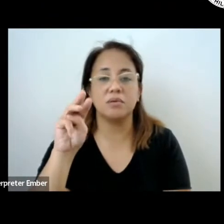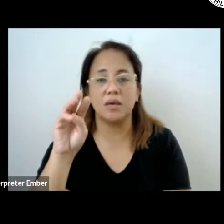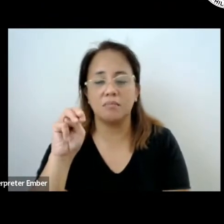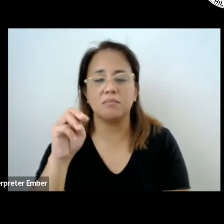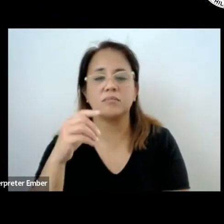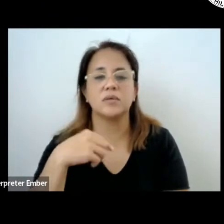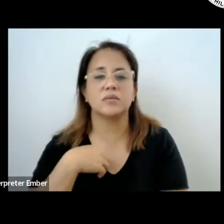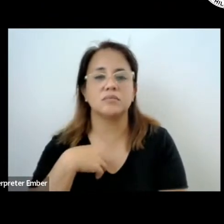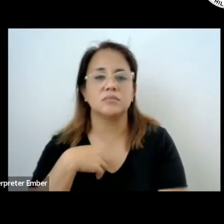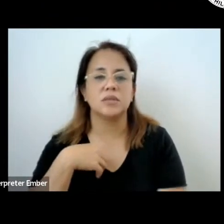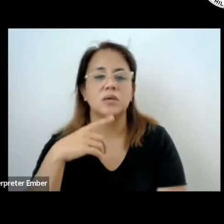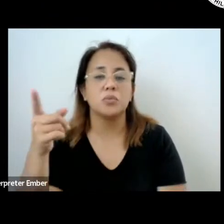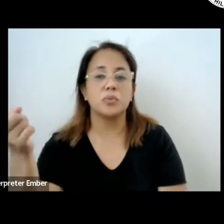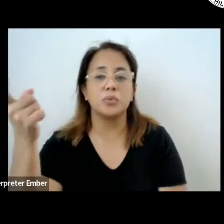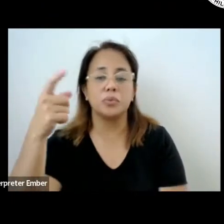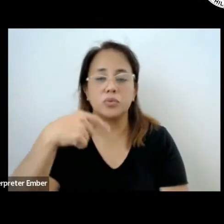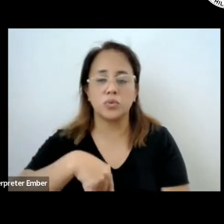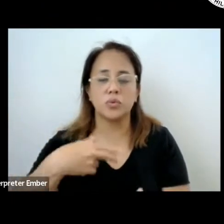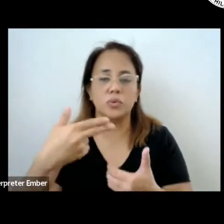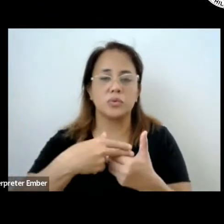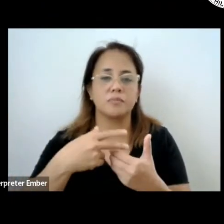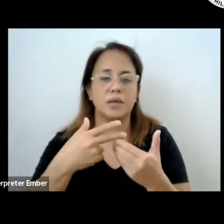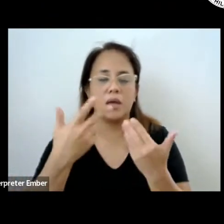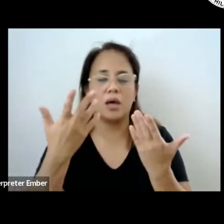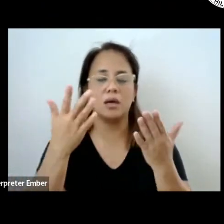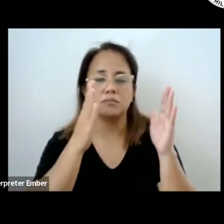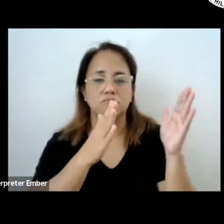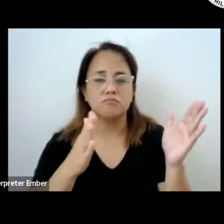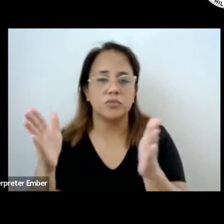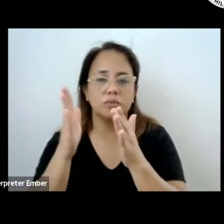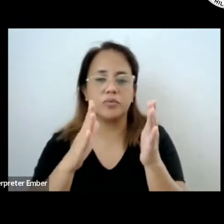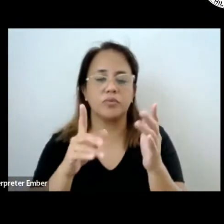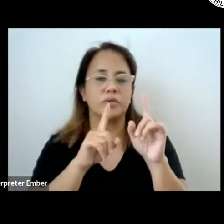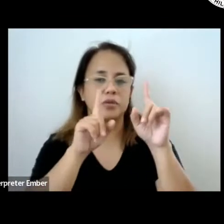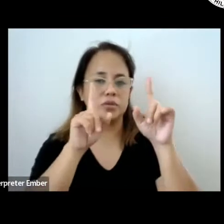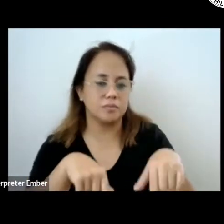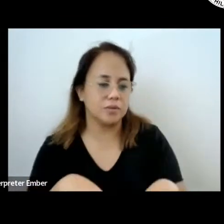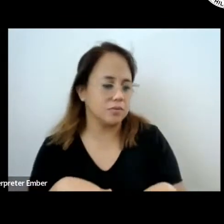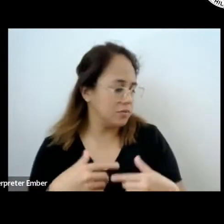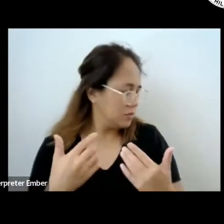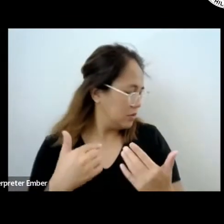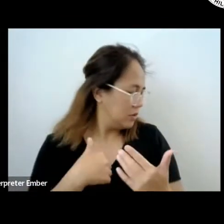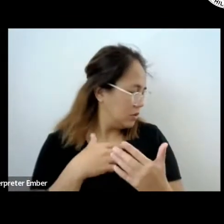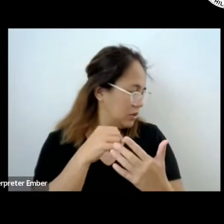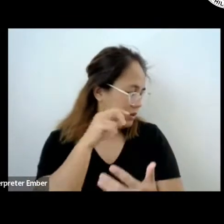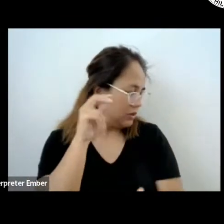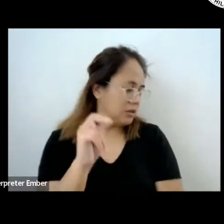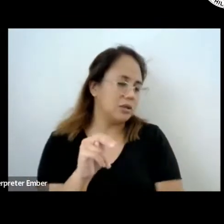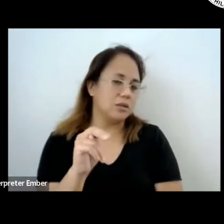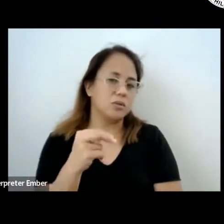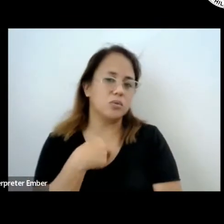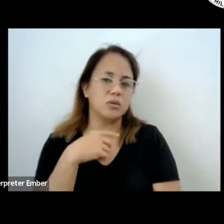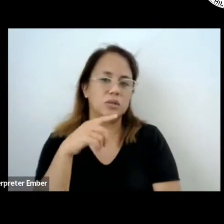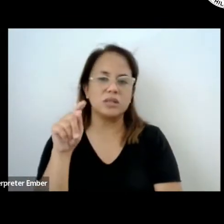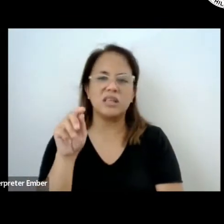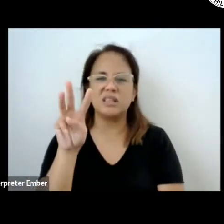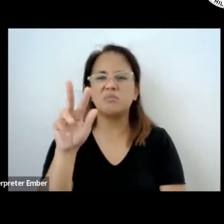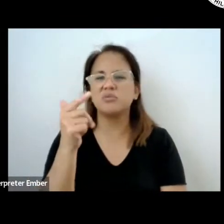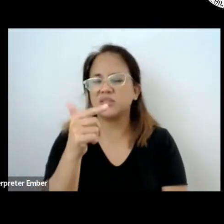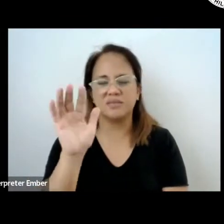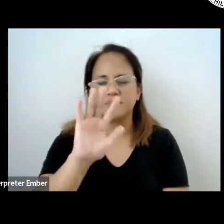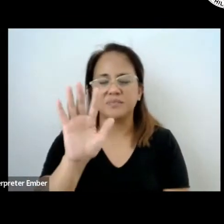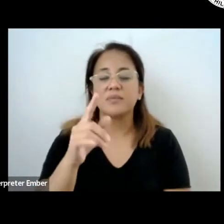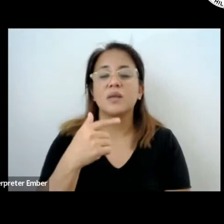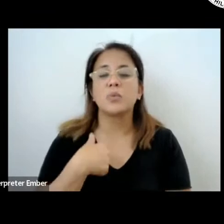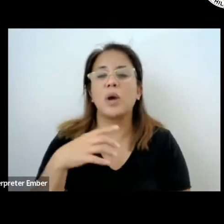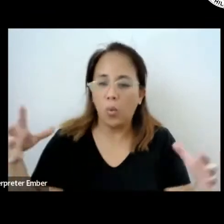so that they, when they come to the meeting, they will be prepared for the response so that we don't need to have a TWG anymore. Pwede as a